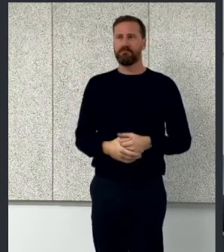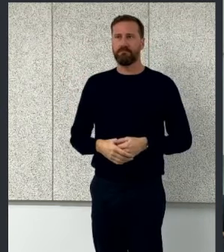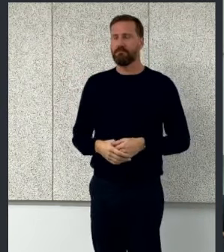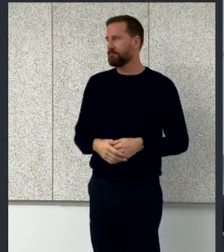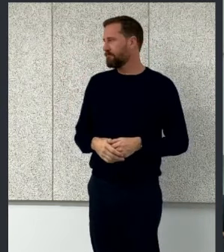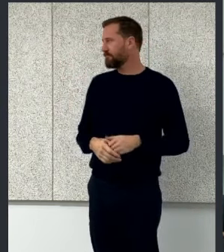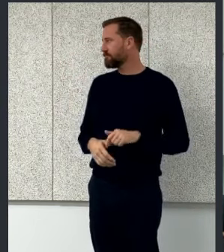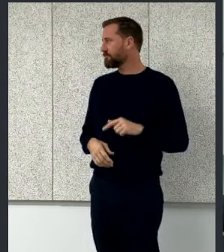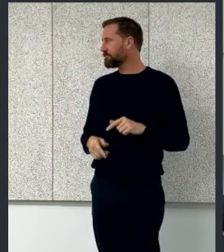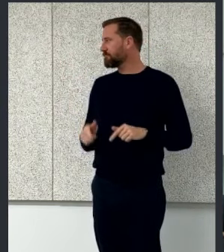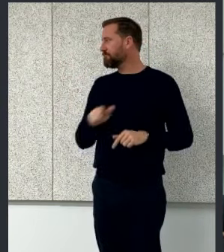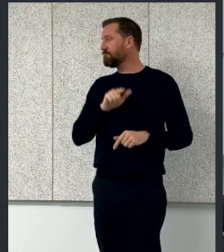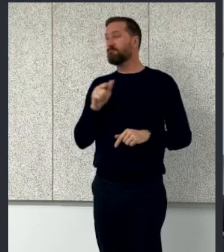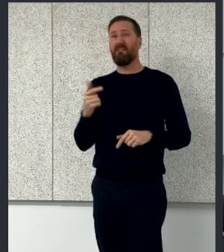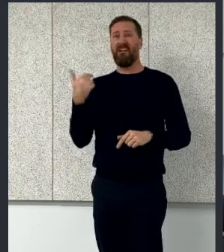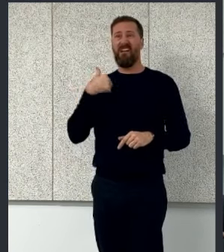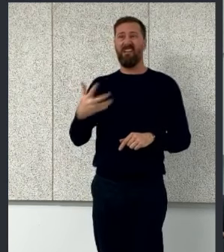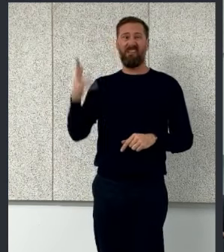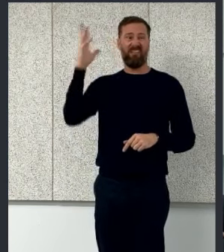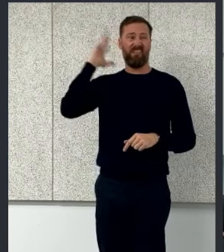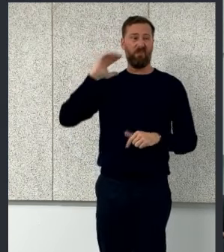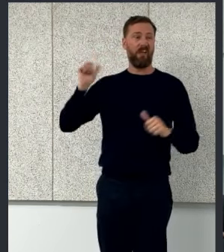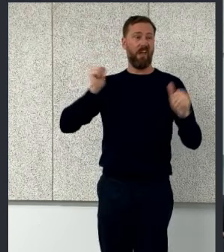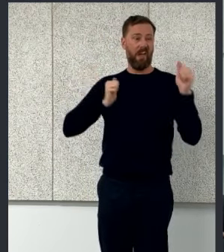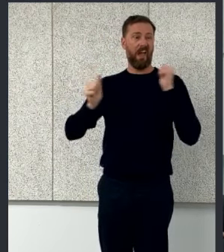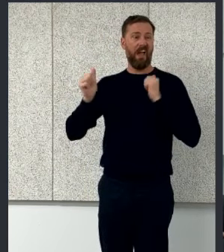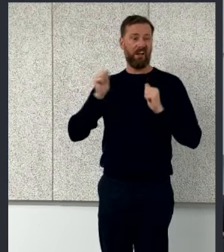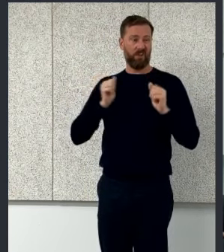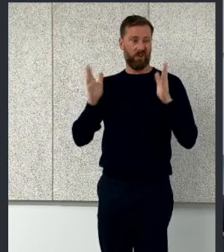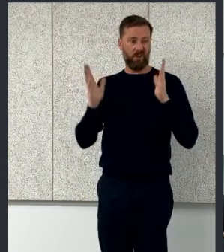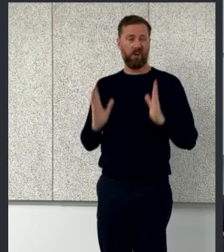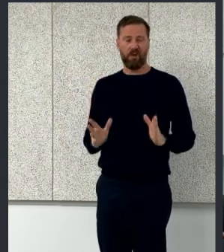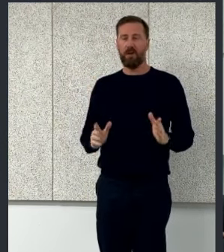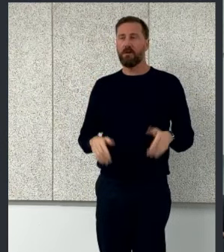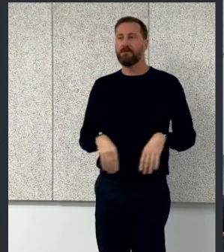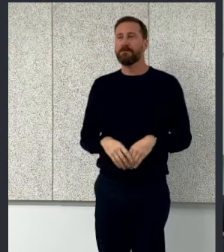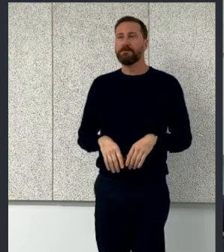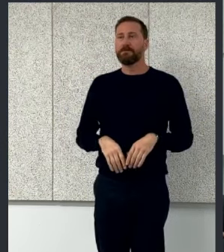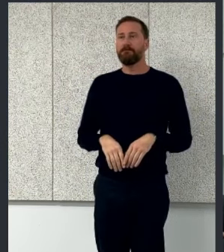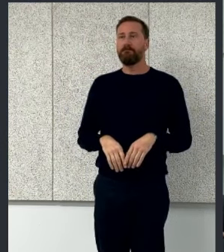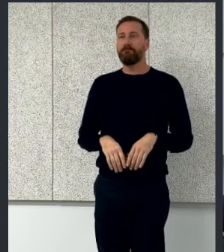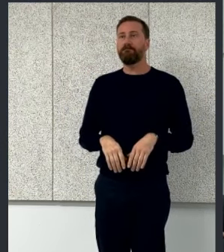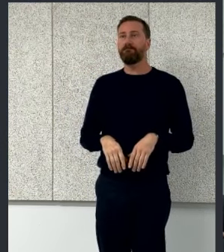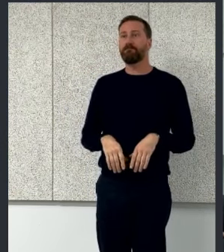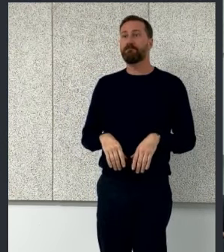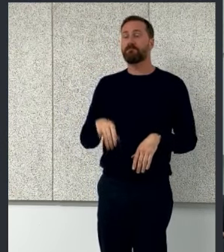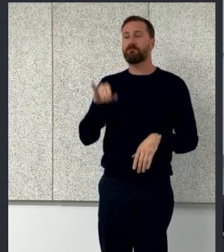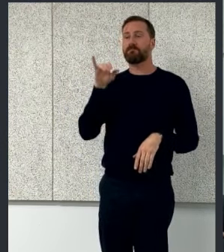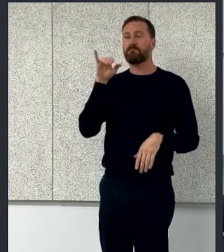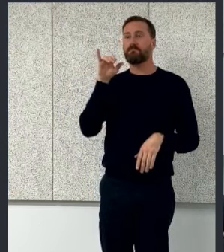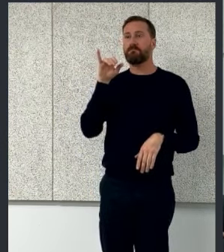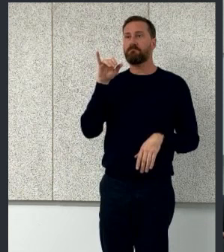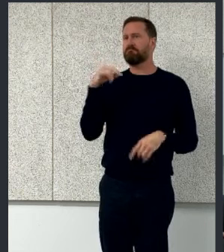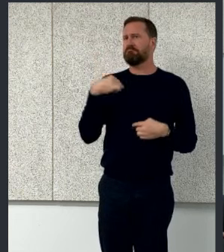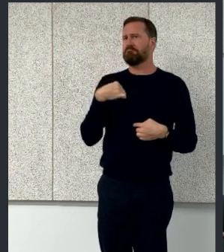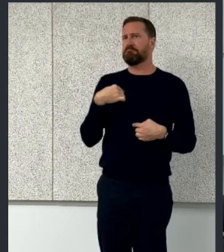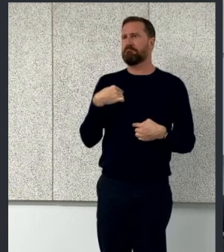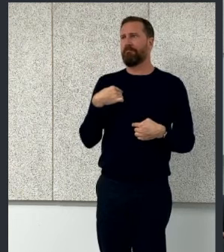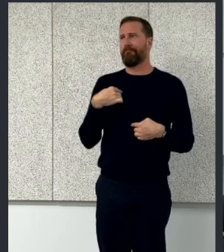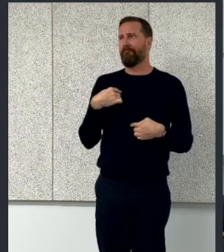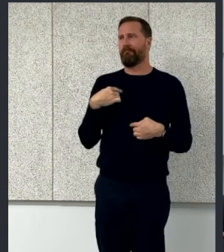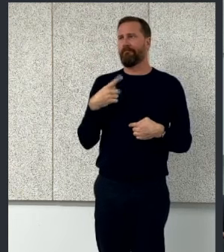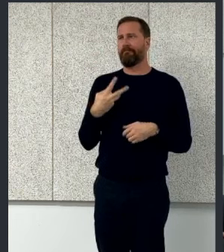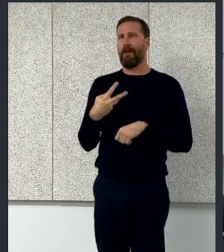I used to be an actor. And so I entered my career, and I haven't been on